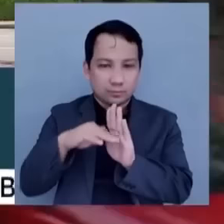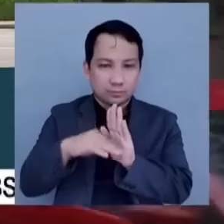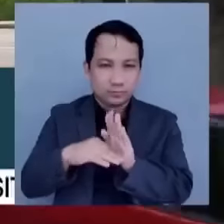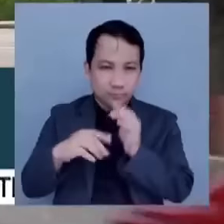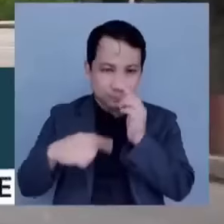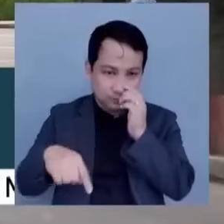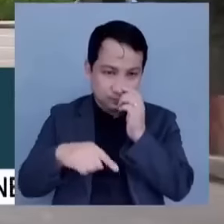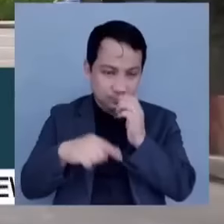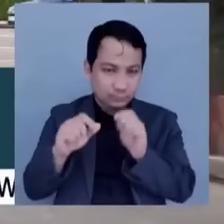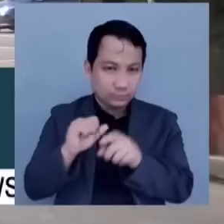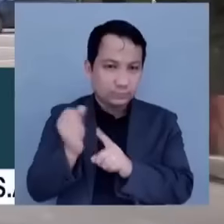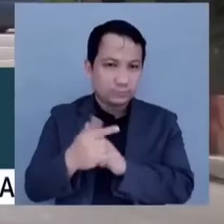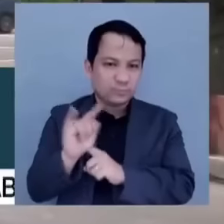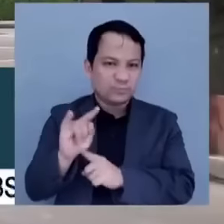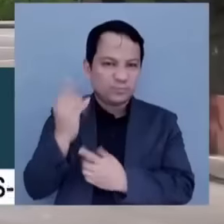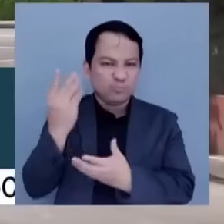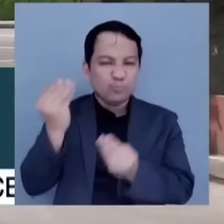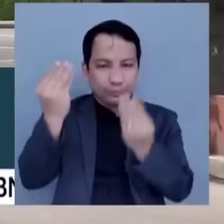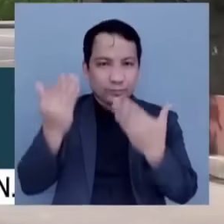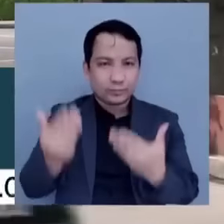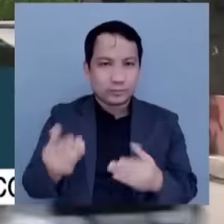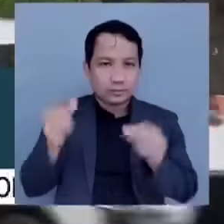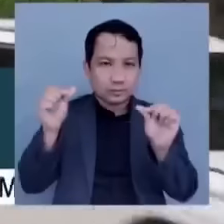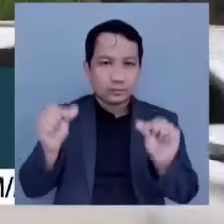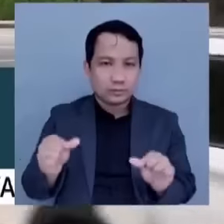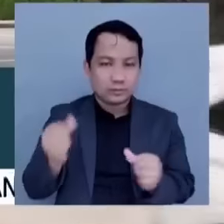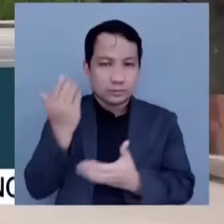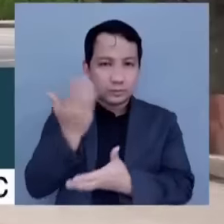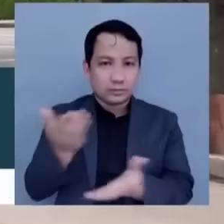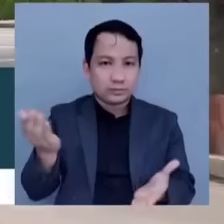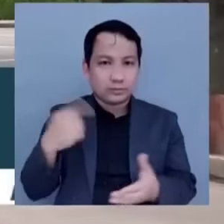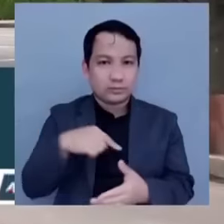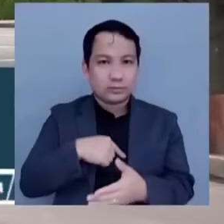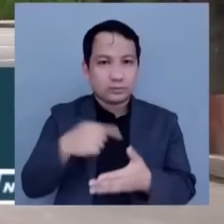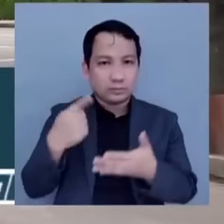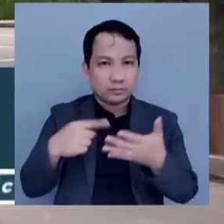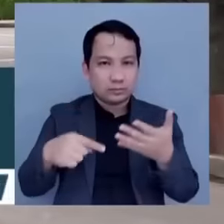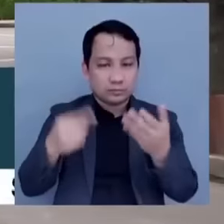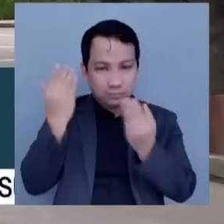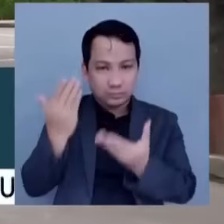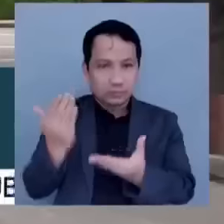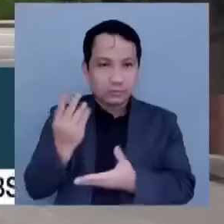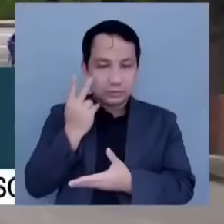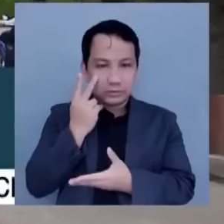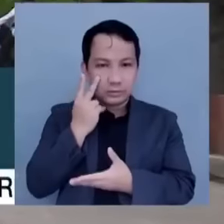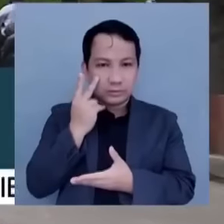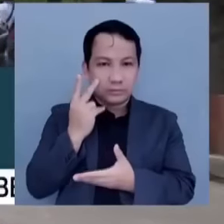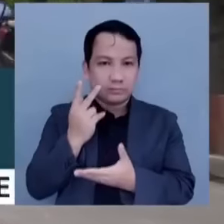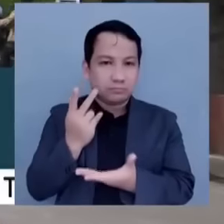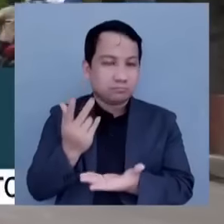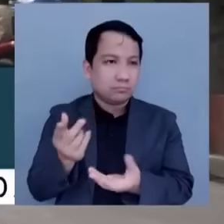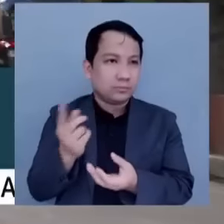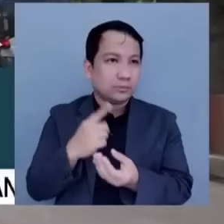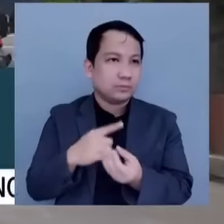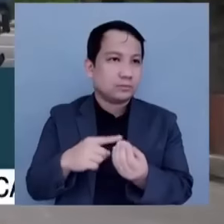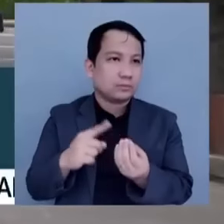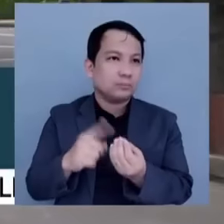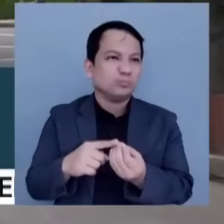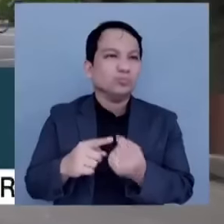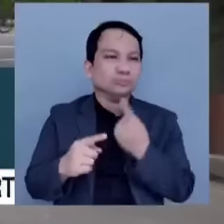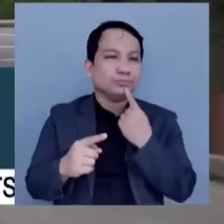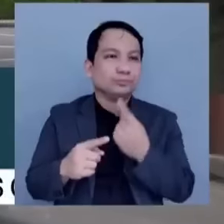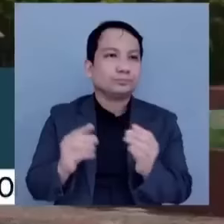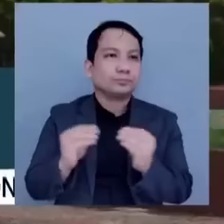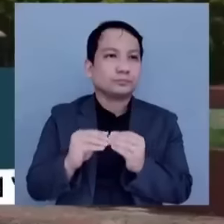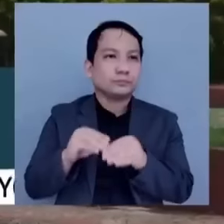on their social media pages, so they want the motorists to check these heavy traffic. But they are saying that they will